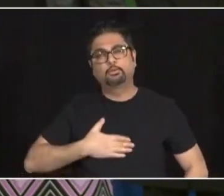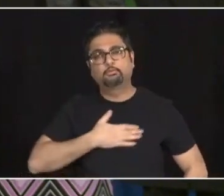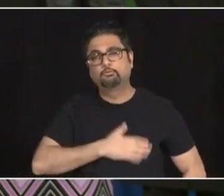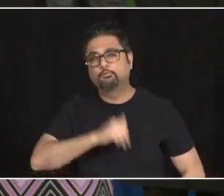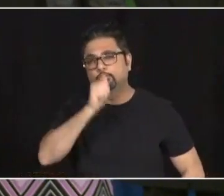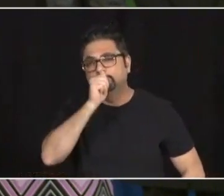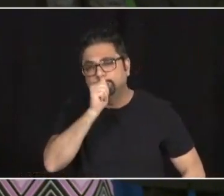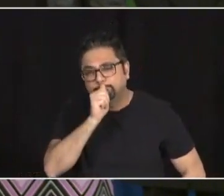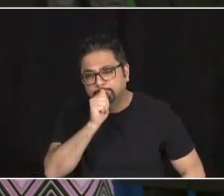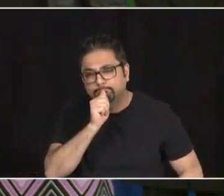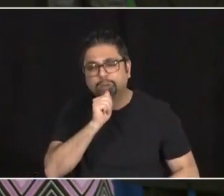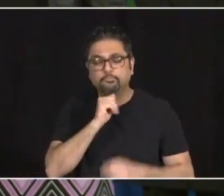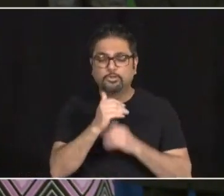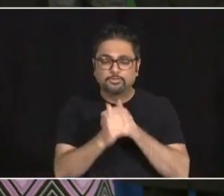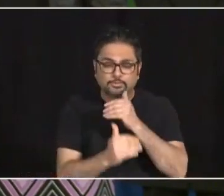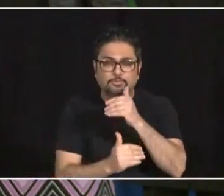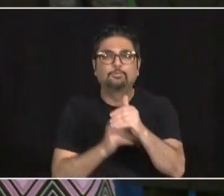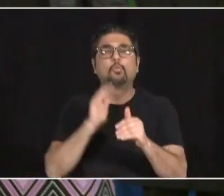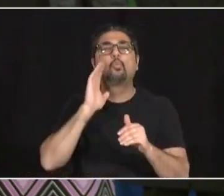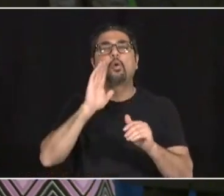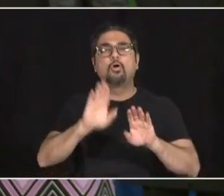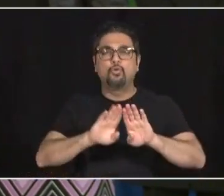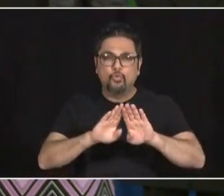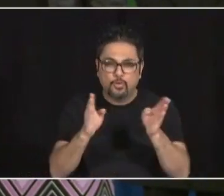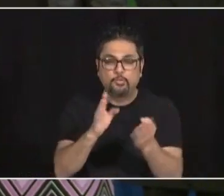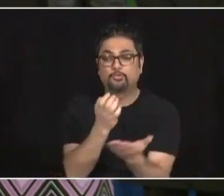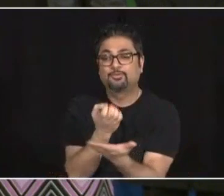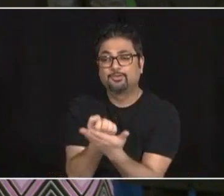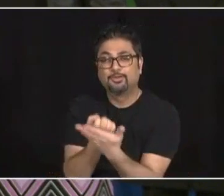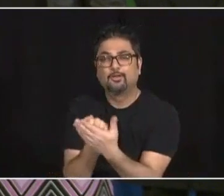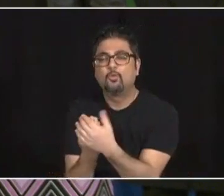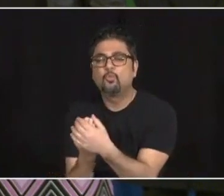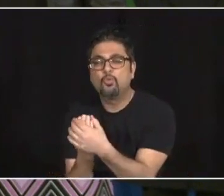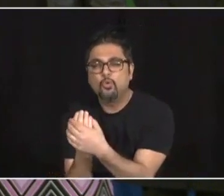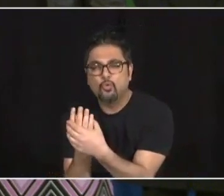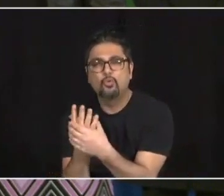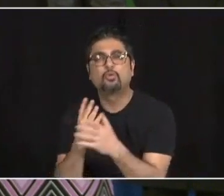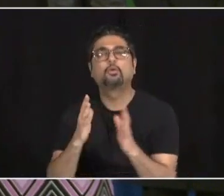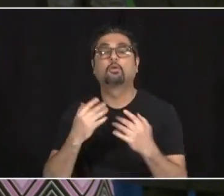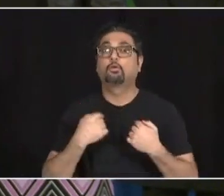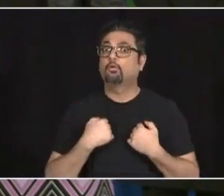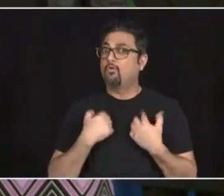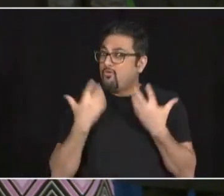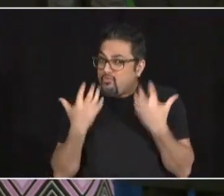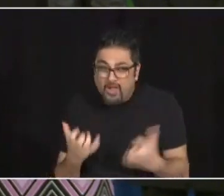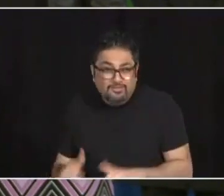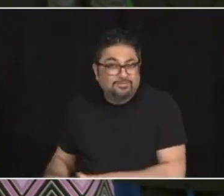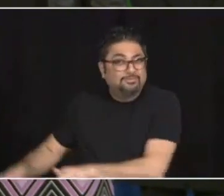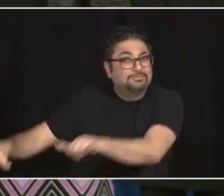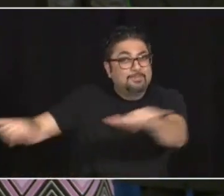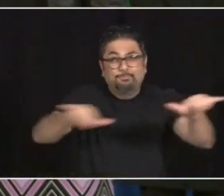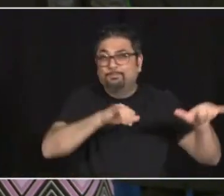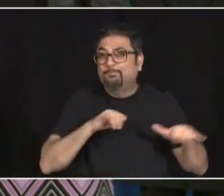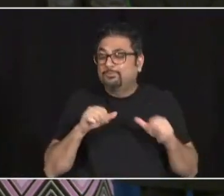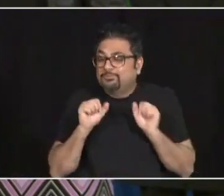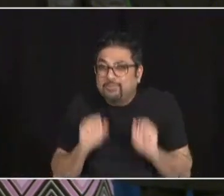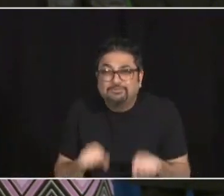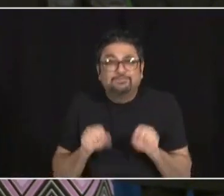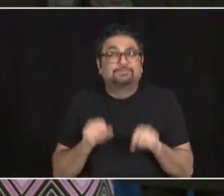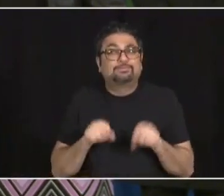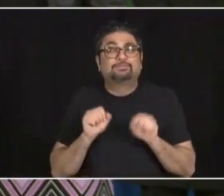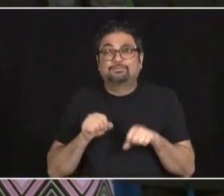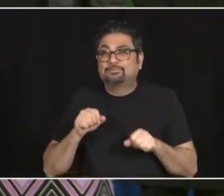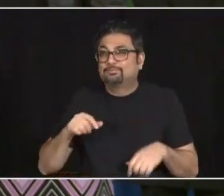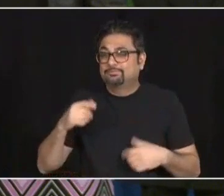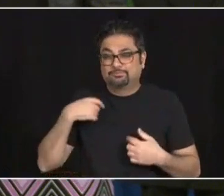We're going to get the economy going. Again, there's no one who wants the economy open more than I do, but I'm not going to put people at risk. Like these people